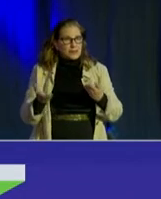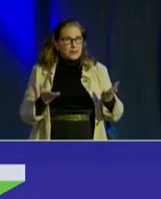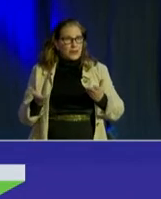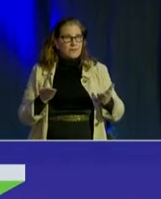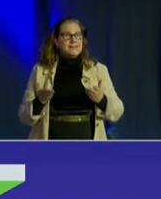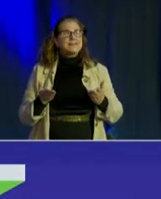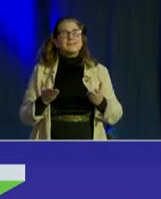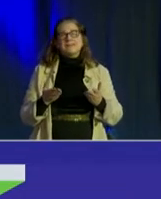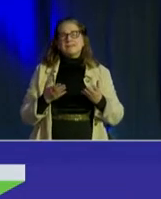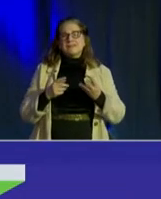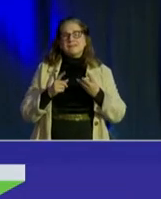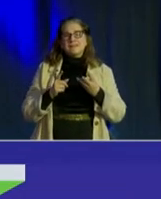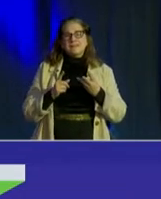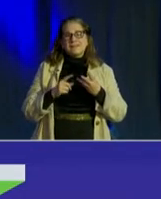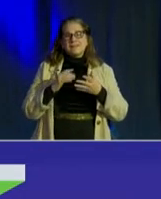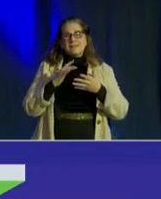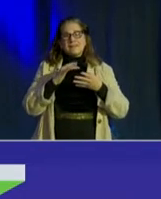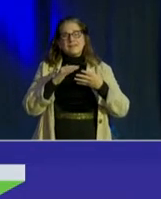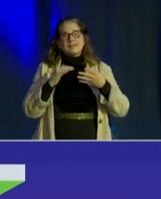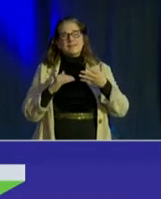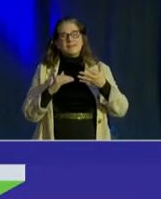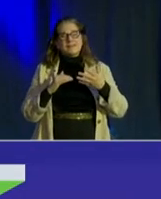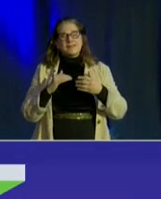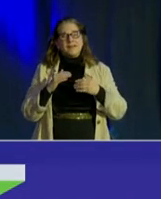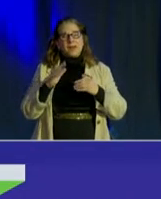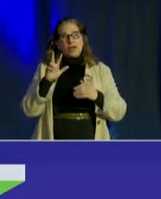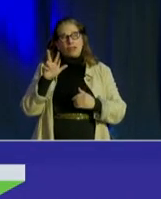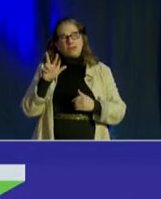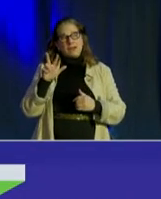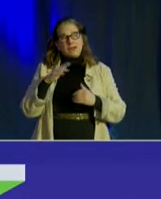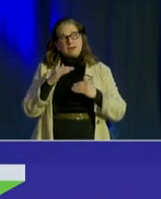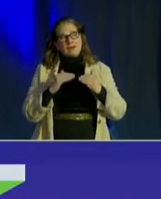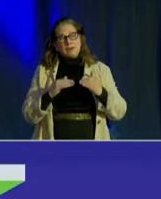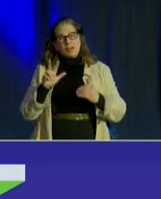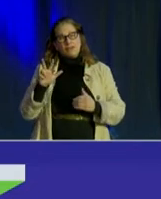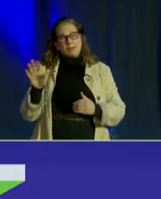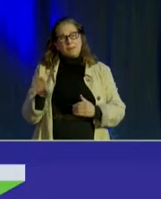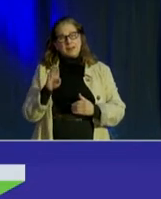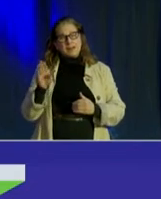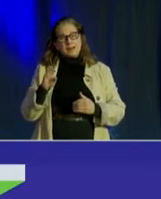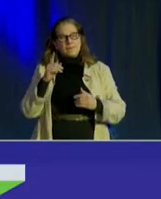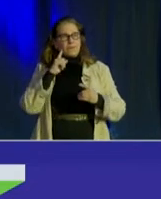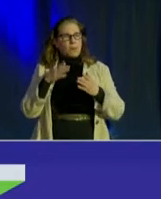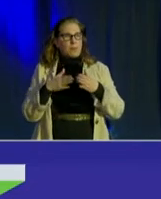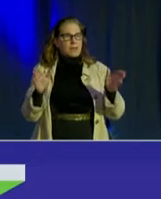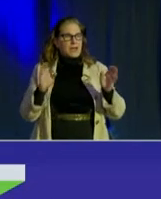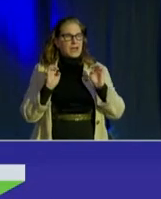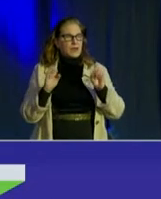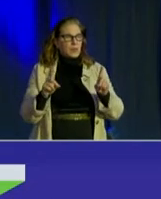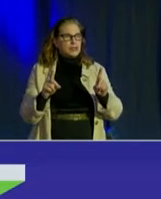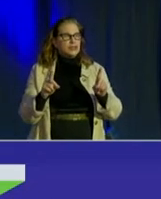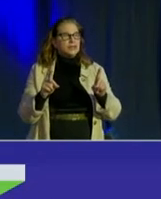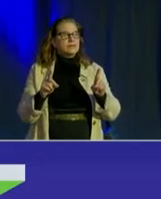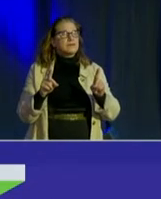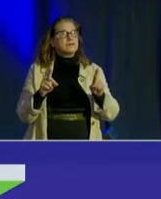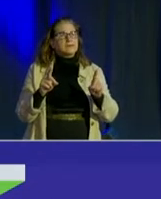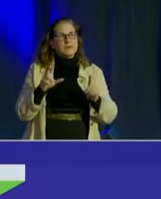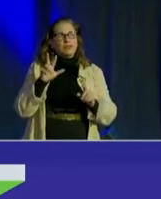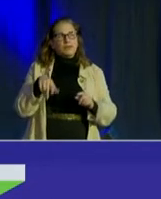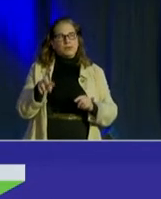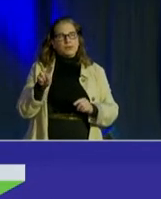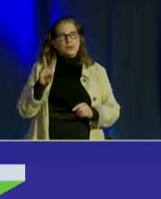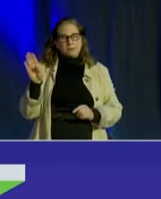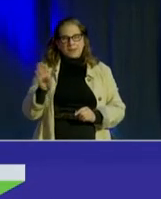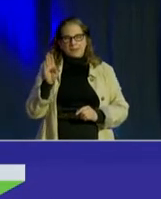So more than $3 billion goes to public education to help provide services to our public school children, as well as to like the